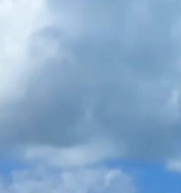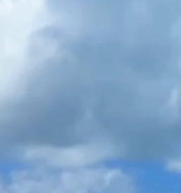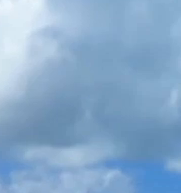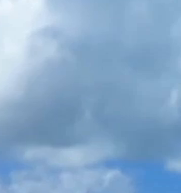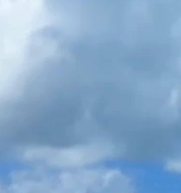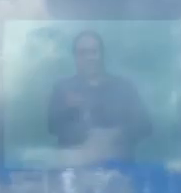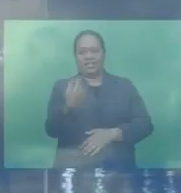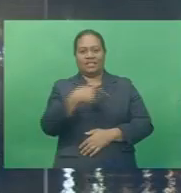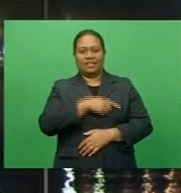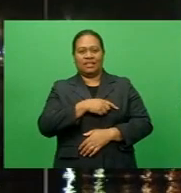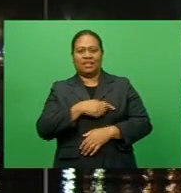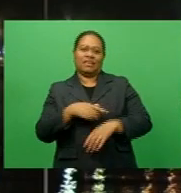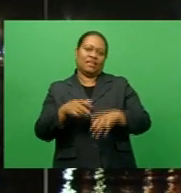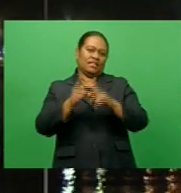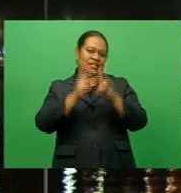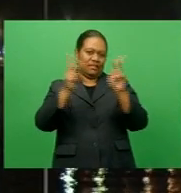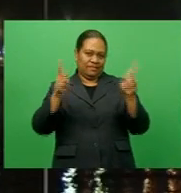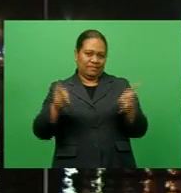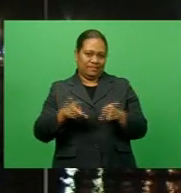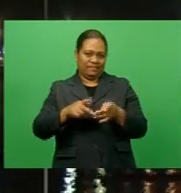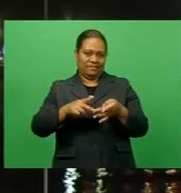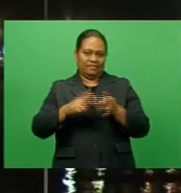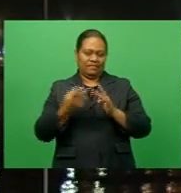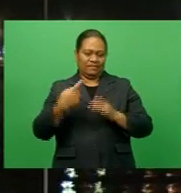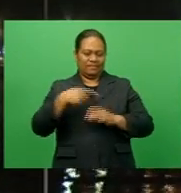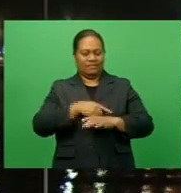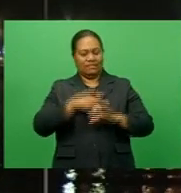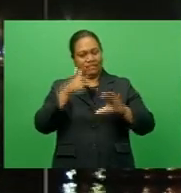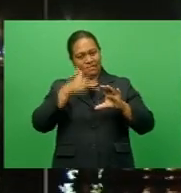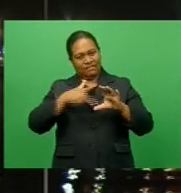You can send us newsworthy pictures and videos on email